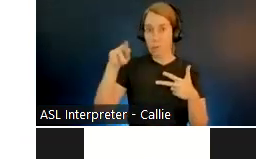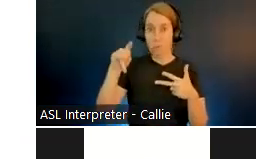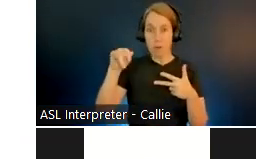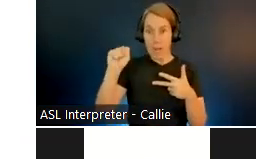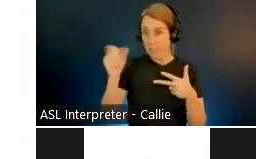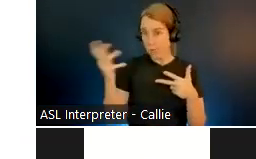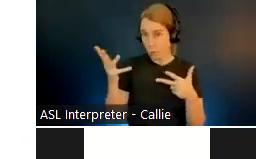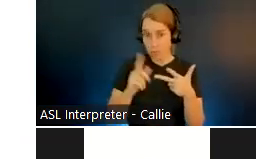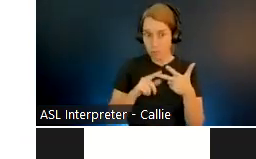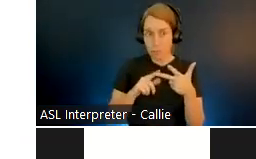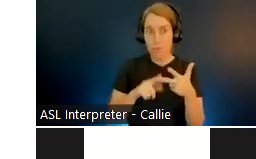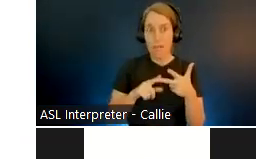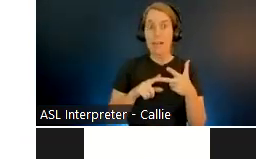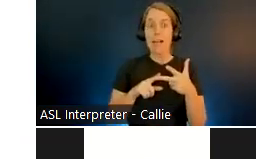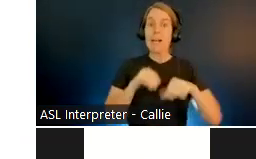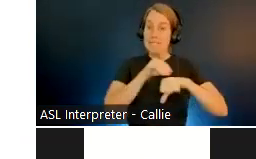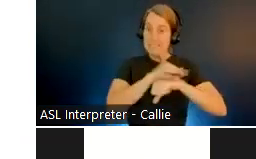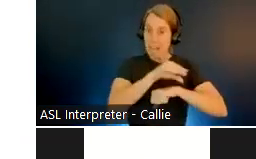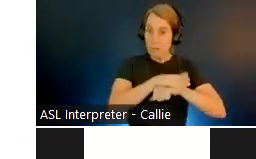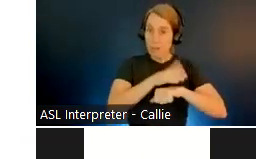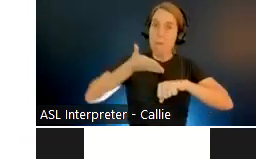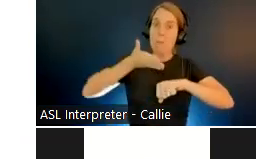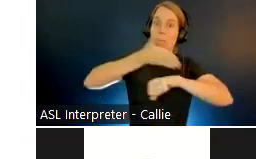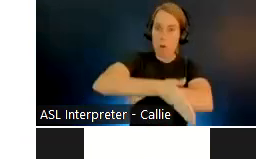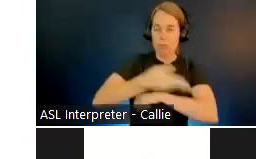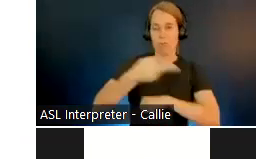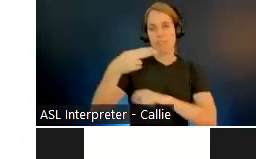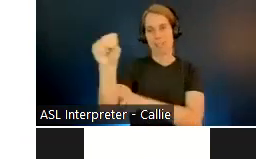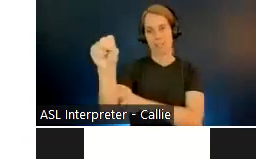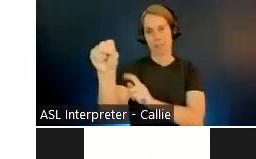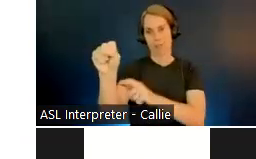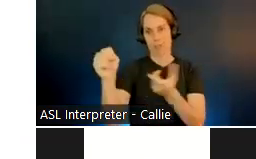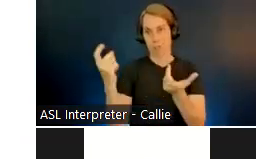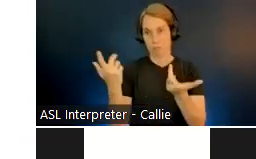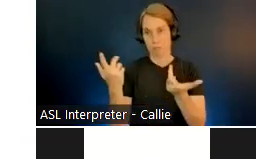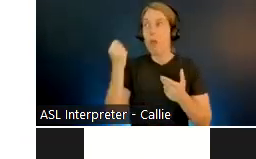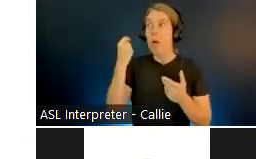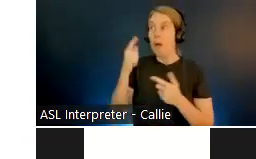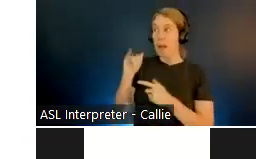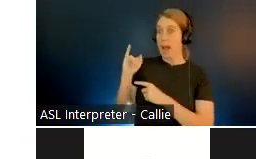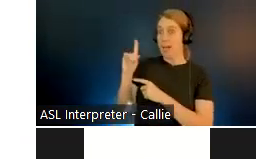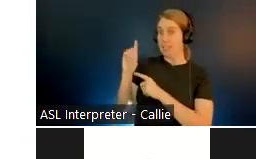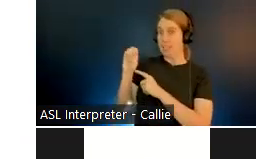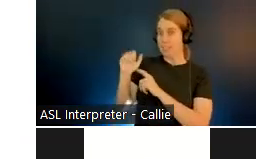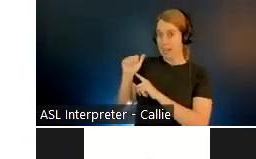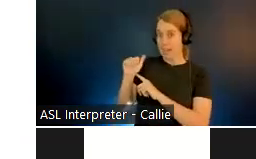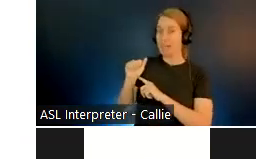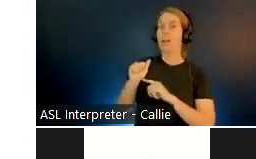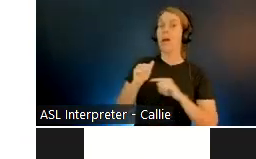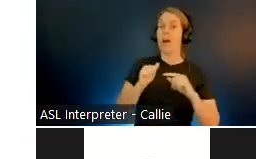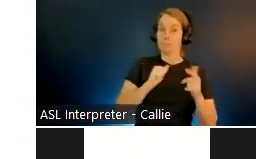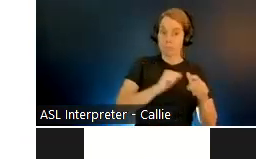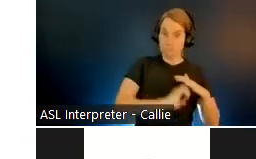Post-secondary is very different than high school, than the IDEA process. And it's important that